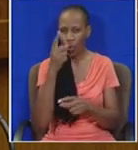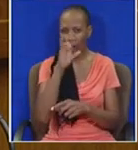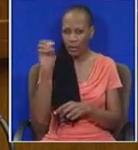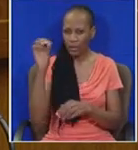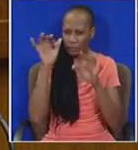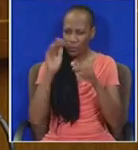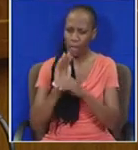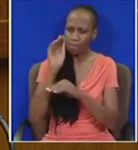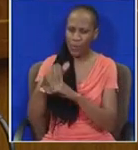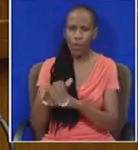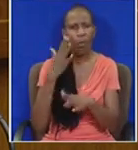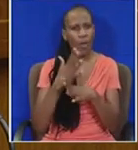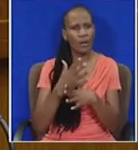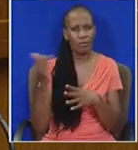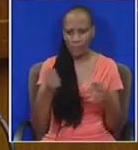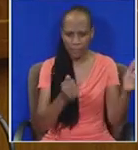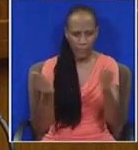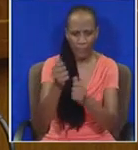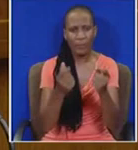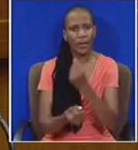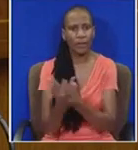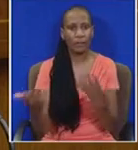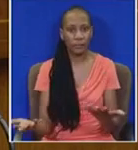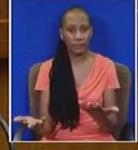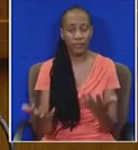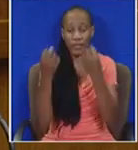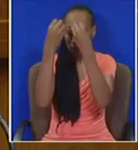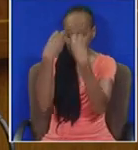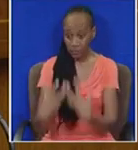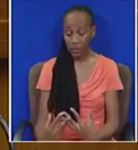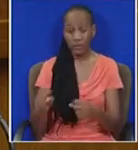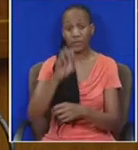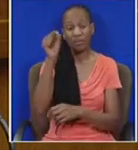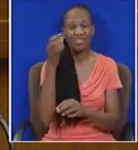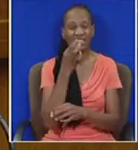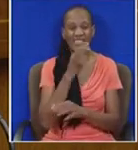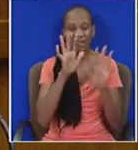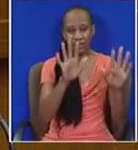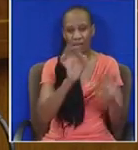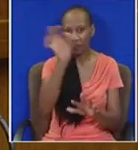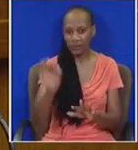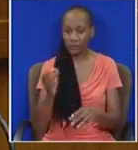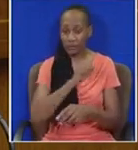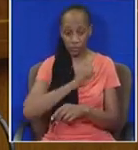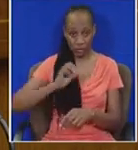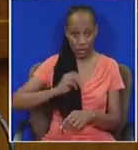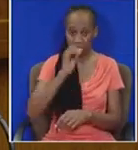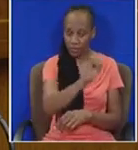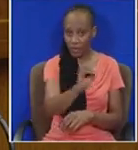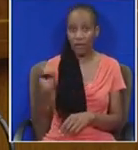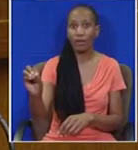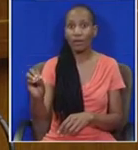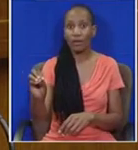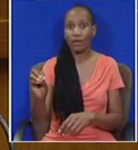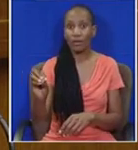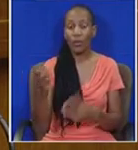and well-paying jobs. And according to State South Africa, this is almost 10% of workers in the formal